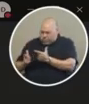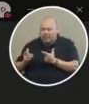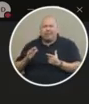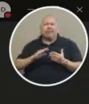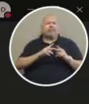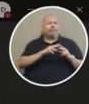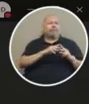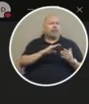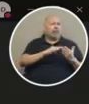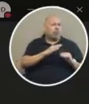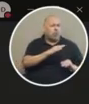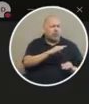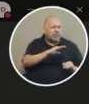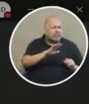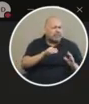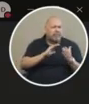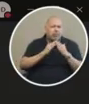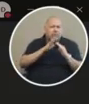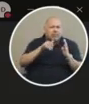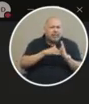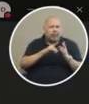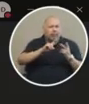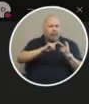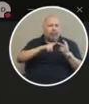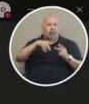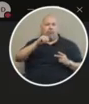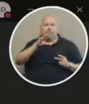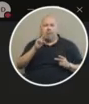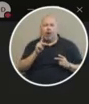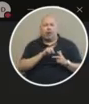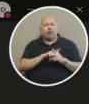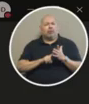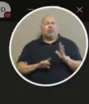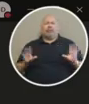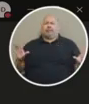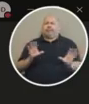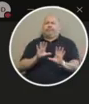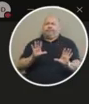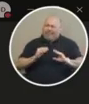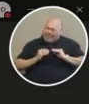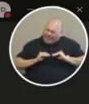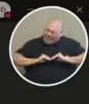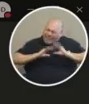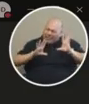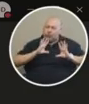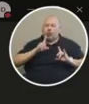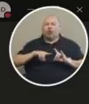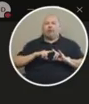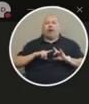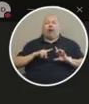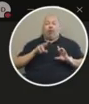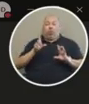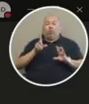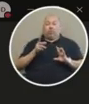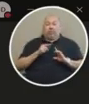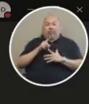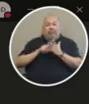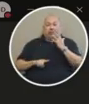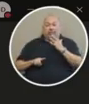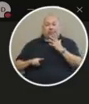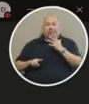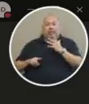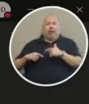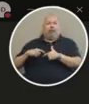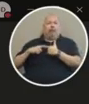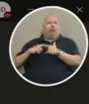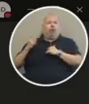it's a park. So I want to just be very clear that we're talking about suspending these items. I know that there's